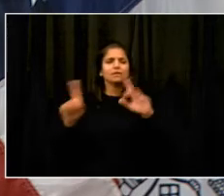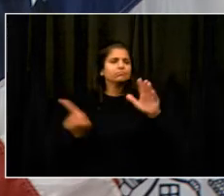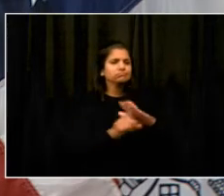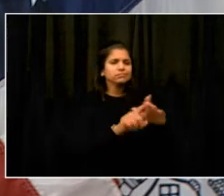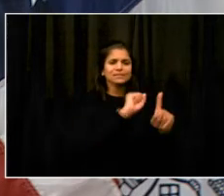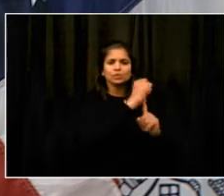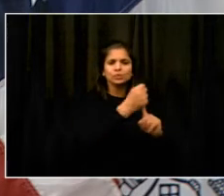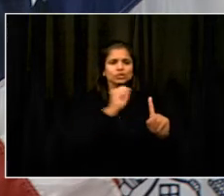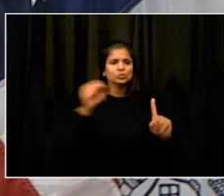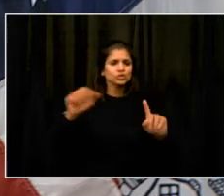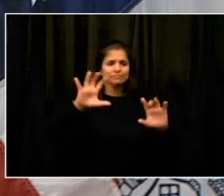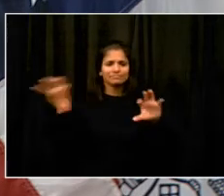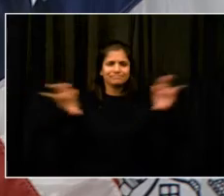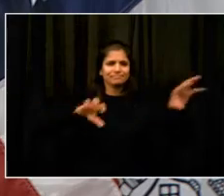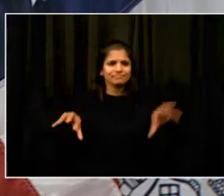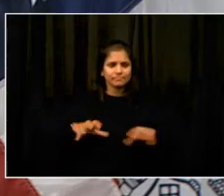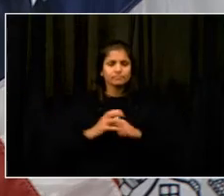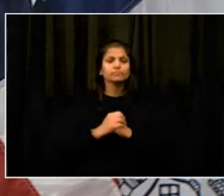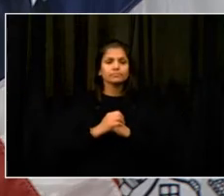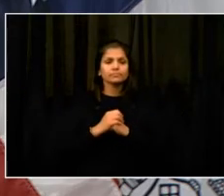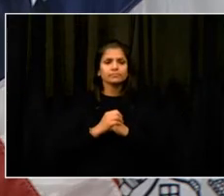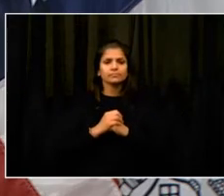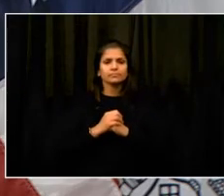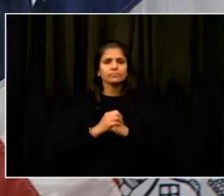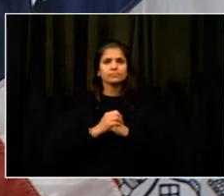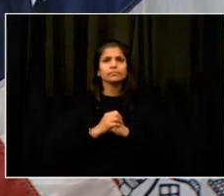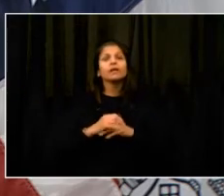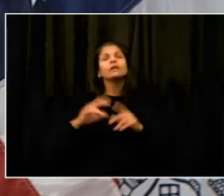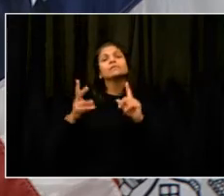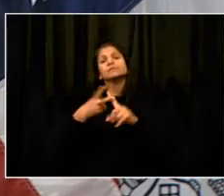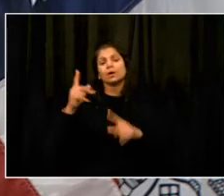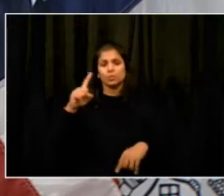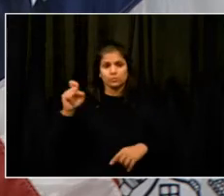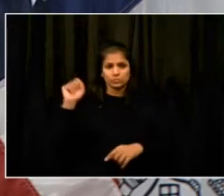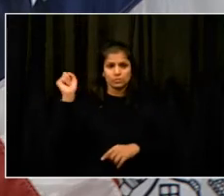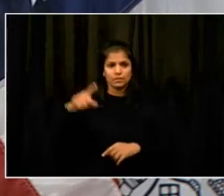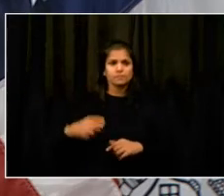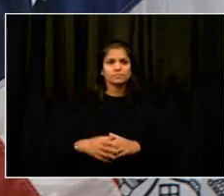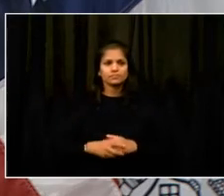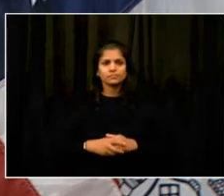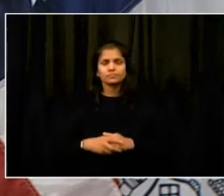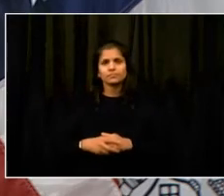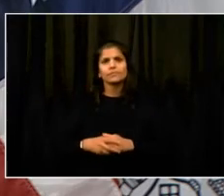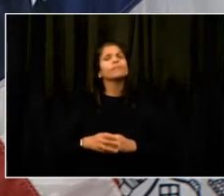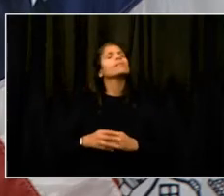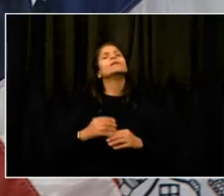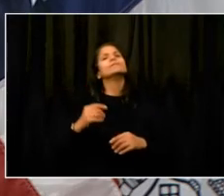answer. My second question has to do with the